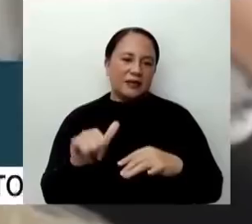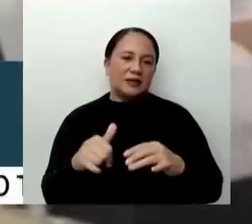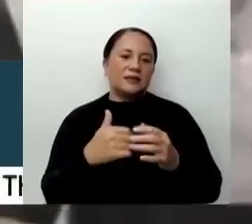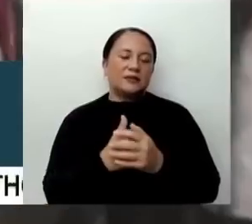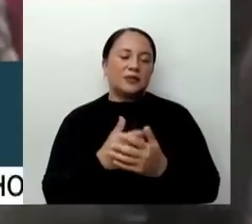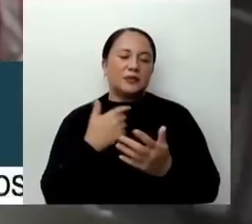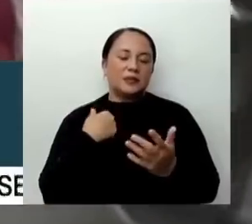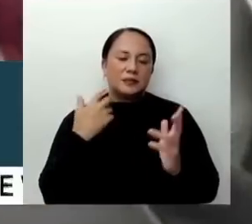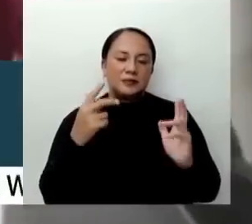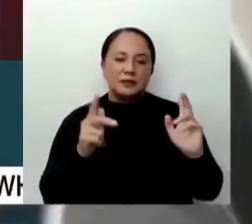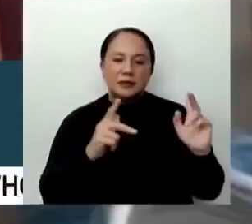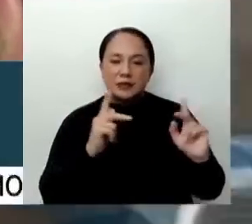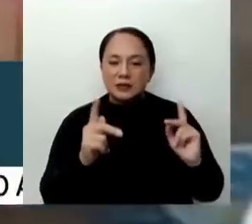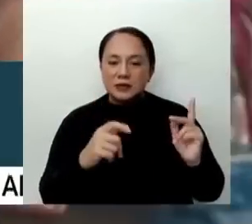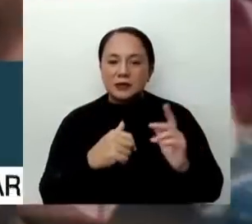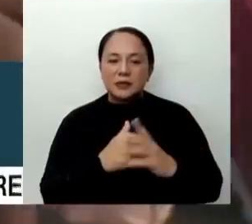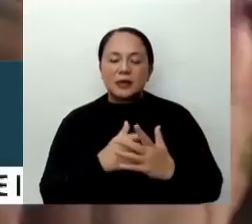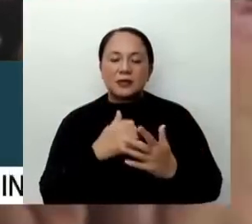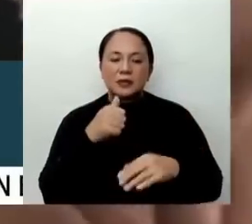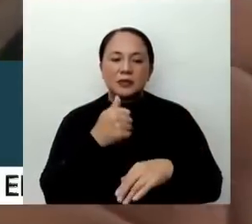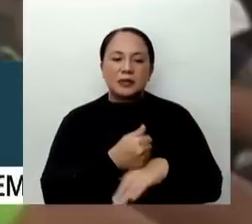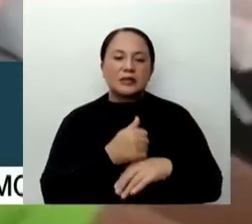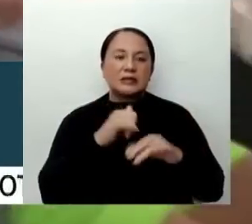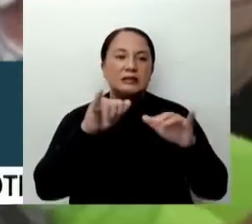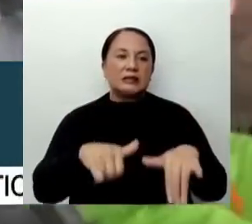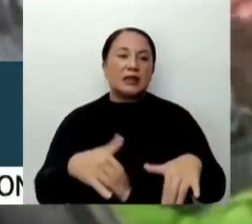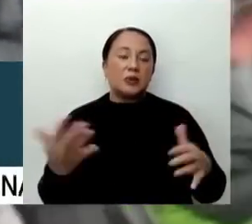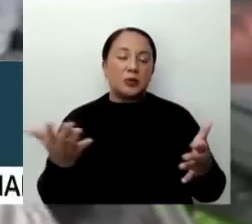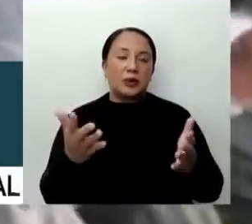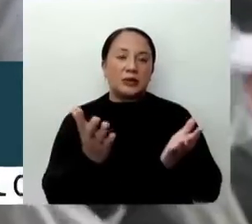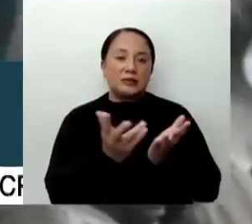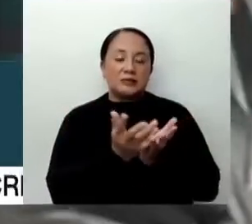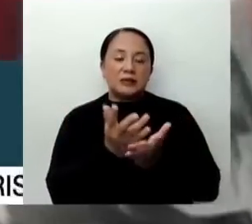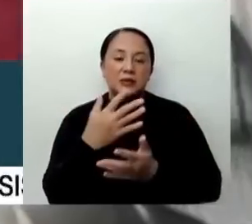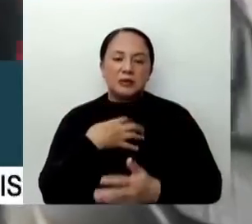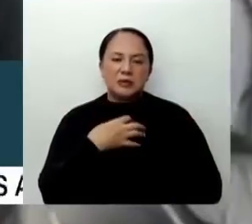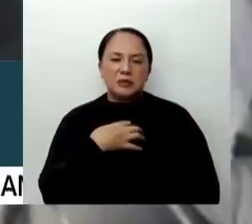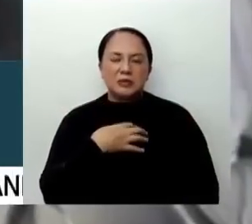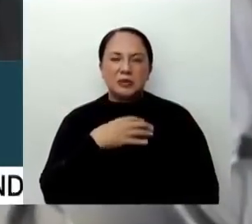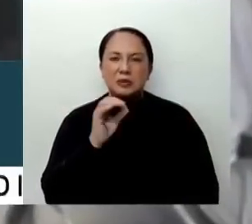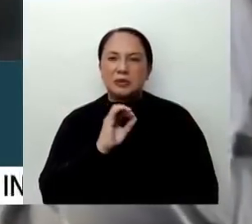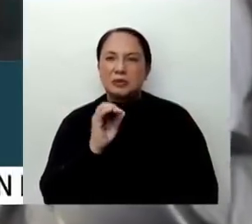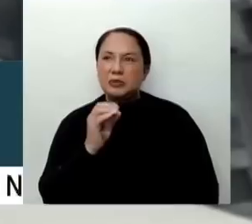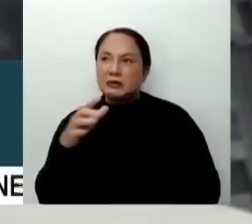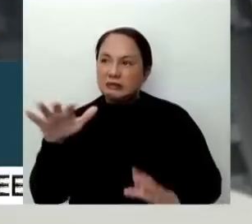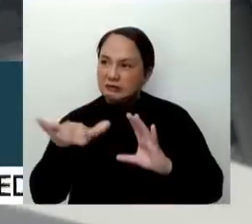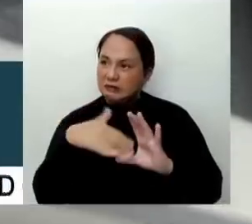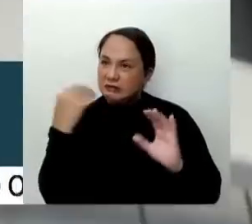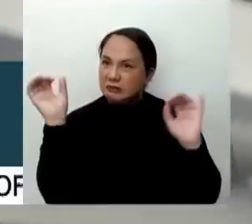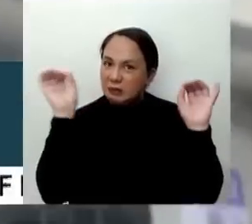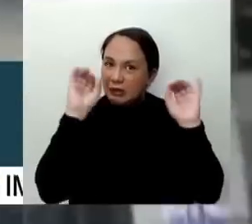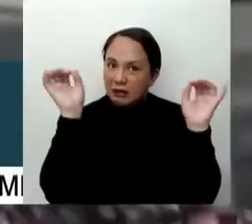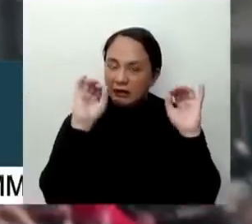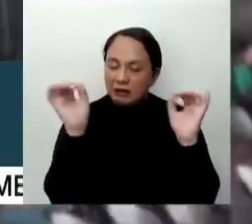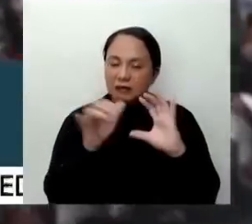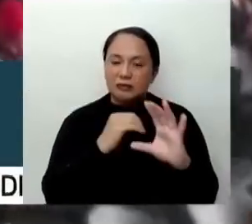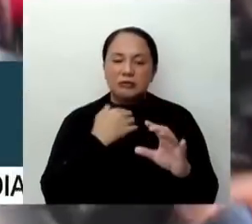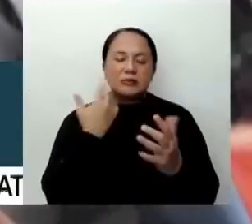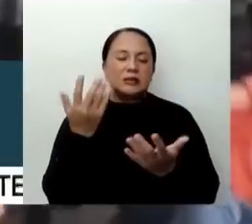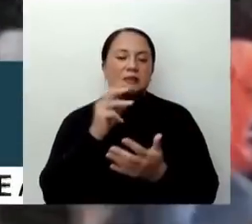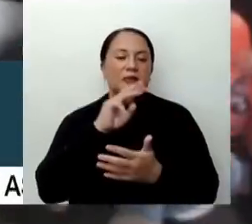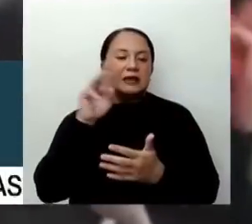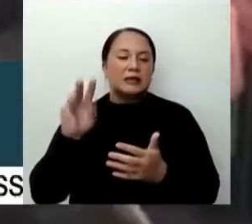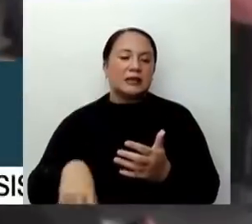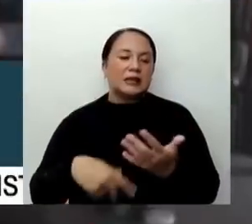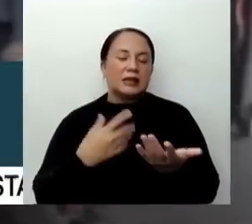far provinces opted to stay overnight at the port, complaining that they weren't able to receive the notice ahead of time. According to Manila Port